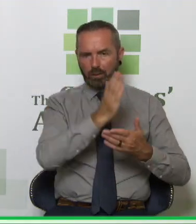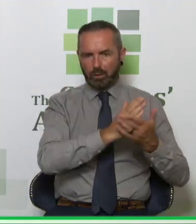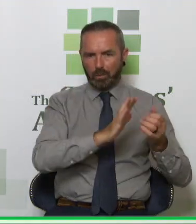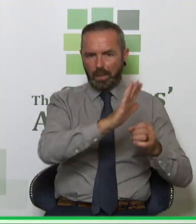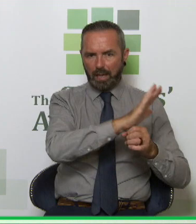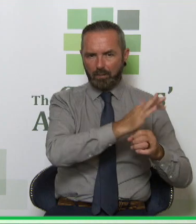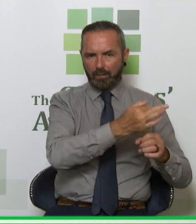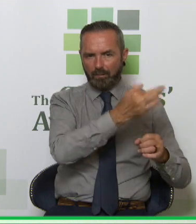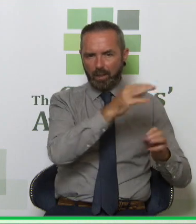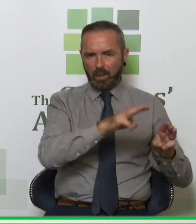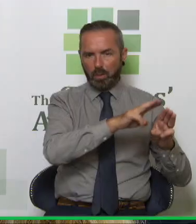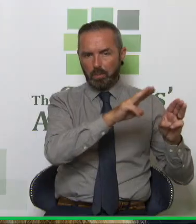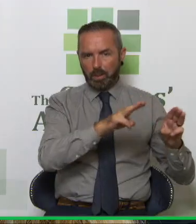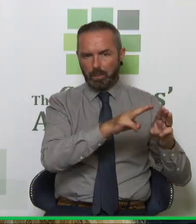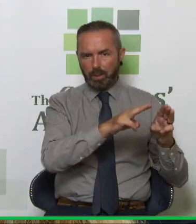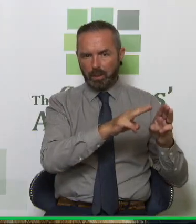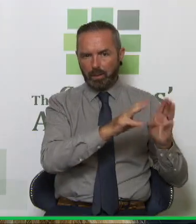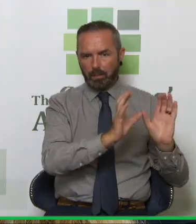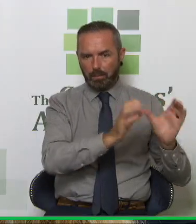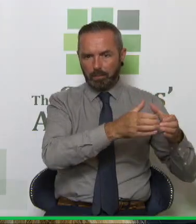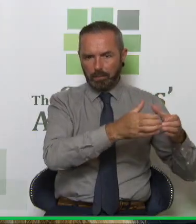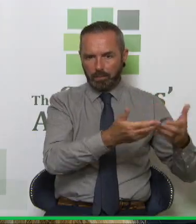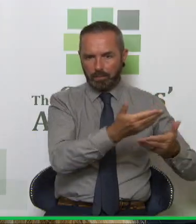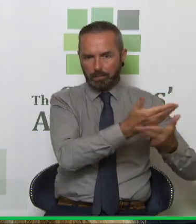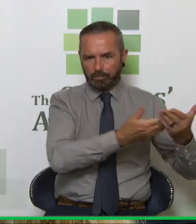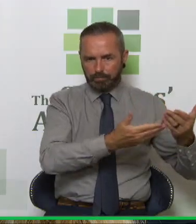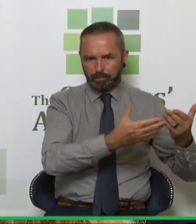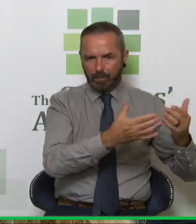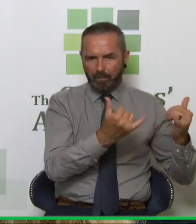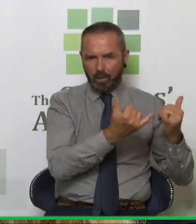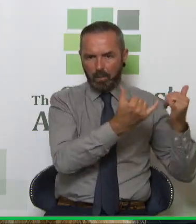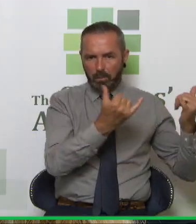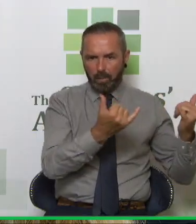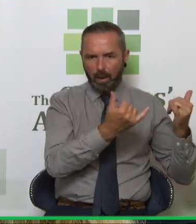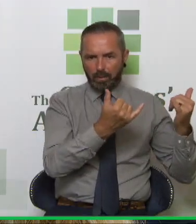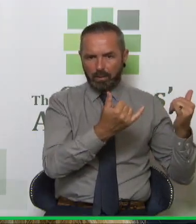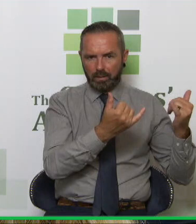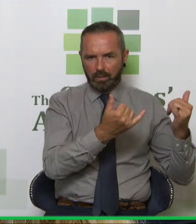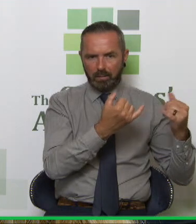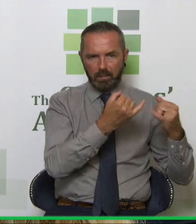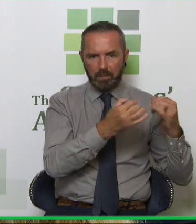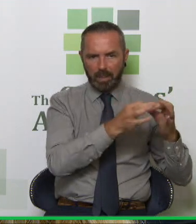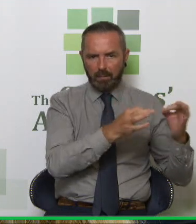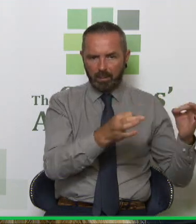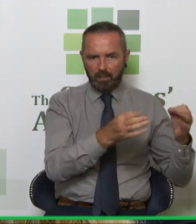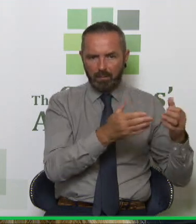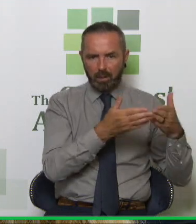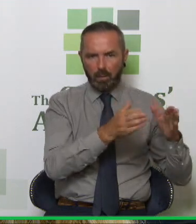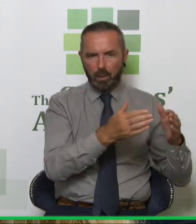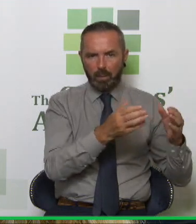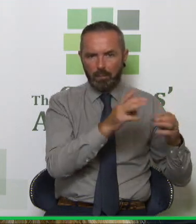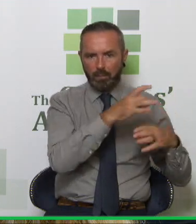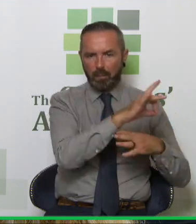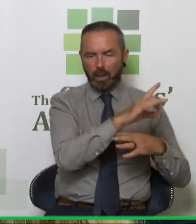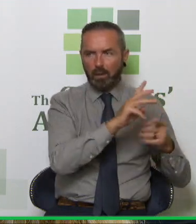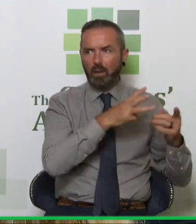that people are gathering and having drug parties on lawns, playgrounds, public parks,